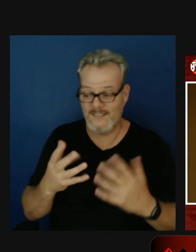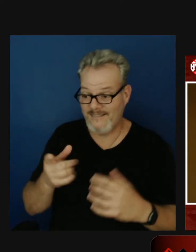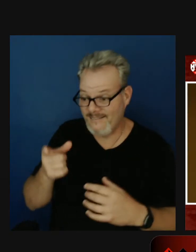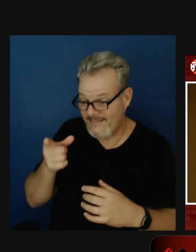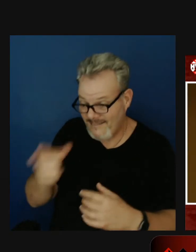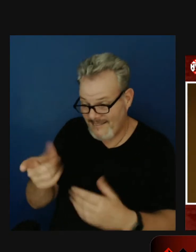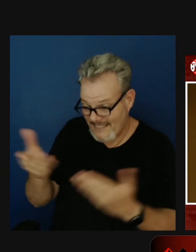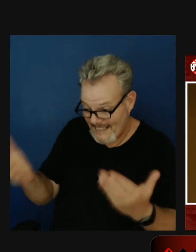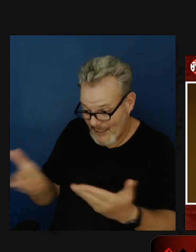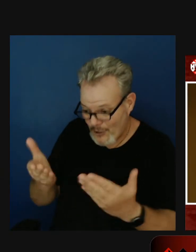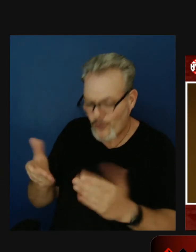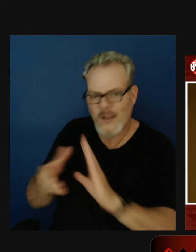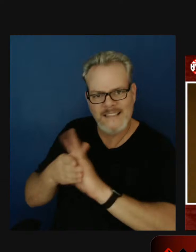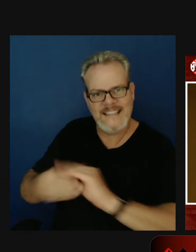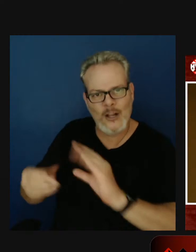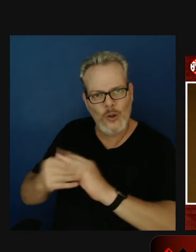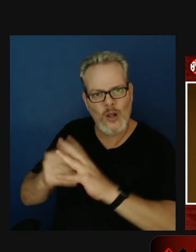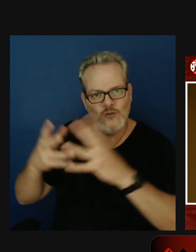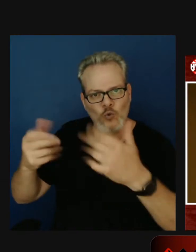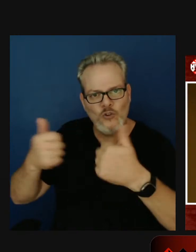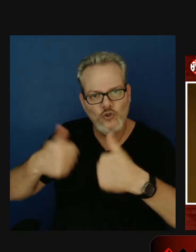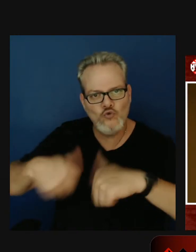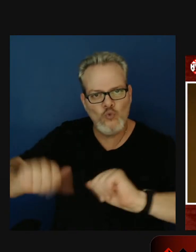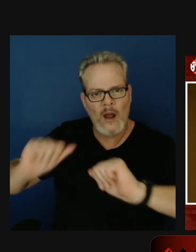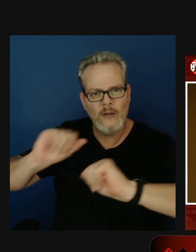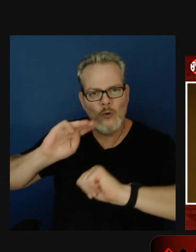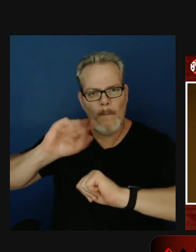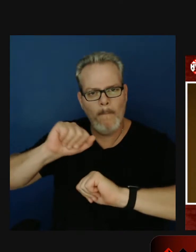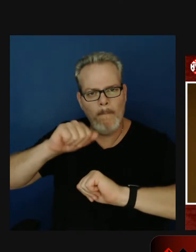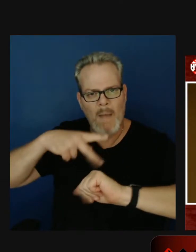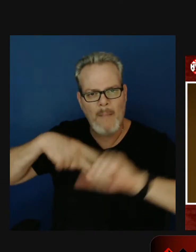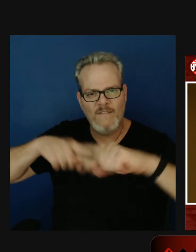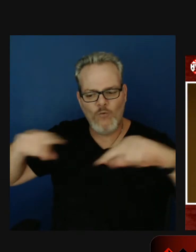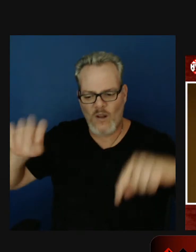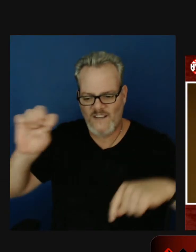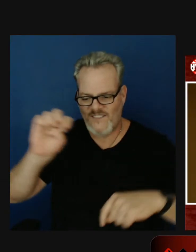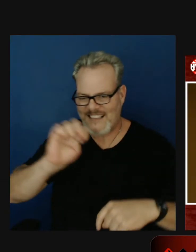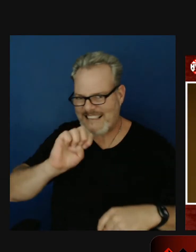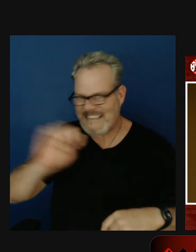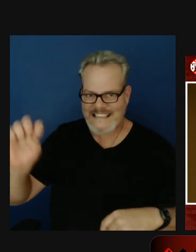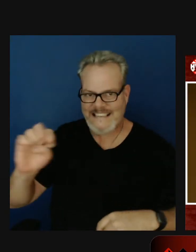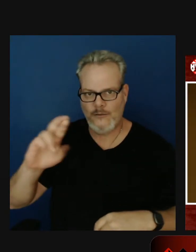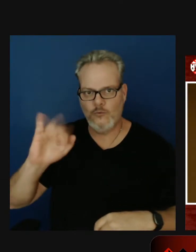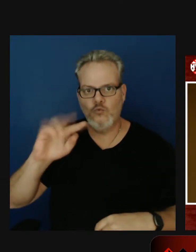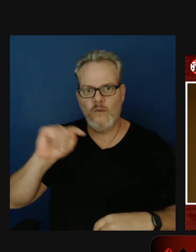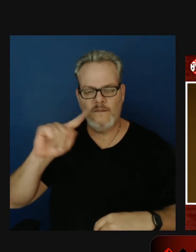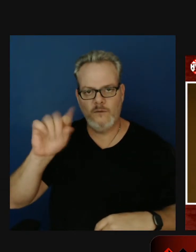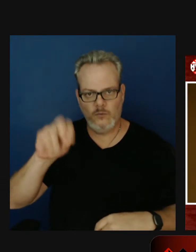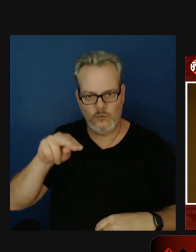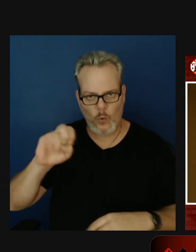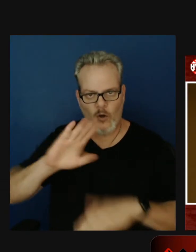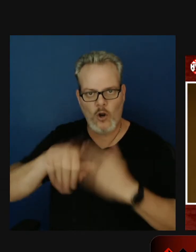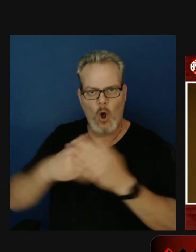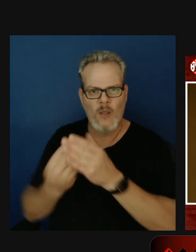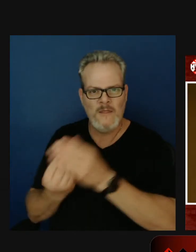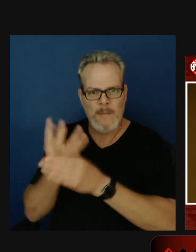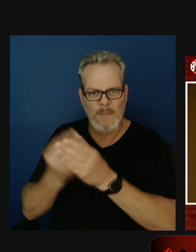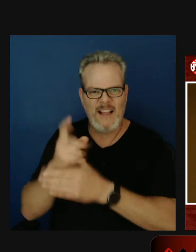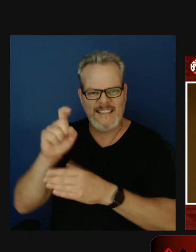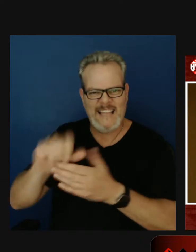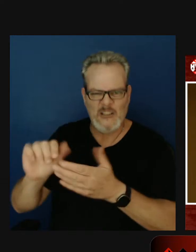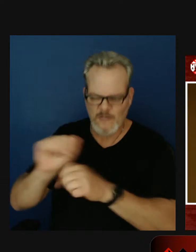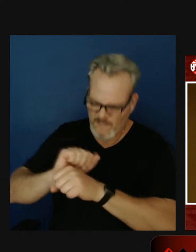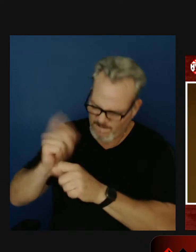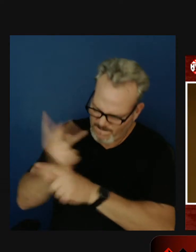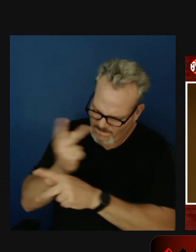tell you a lot of stories of trying to map the East Rift Zone and all the bush they had to go through to